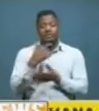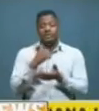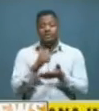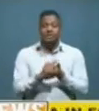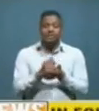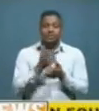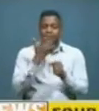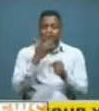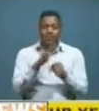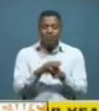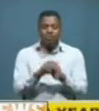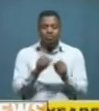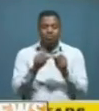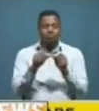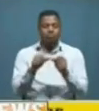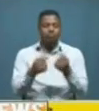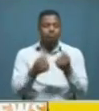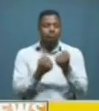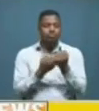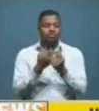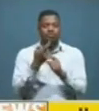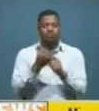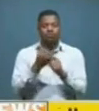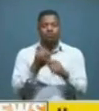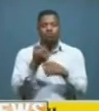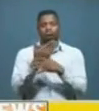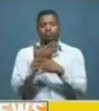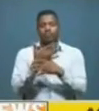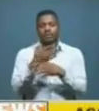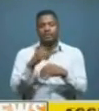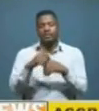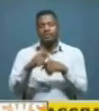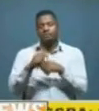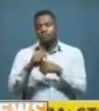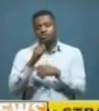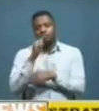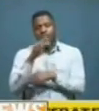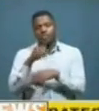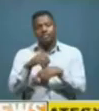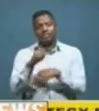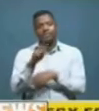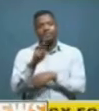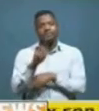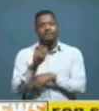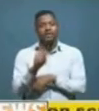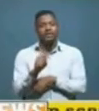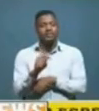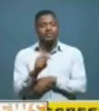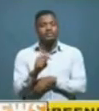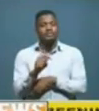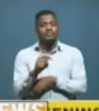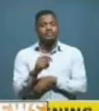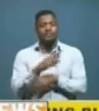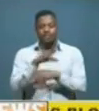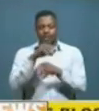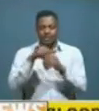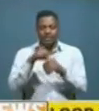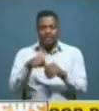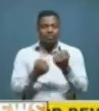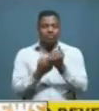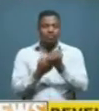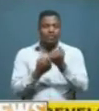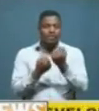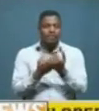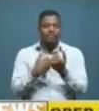promised continuous support from Germany in the training of women in TVET. Actively embedded in this support has been